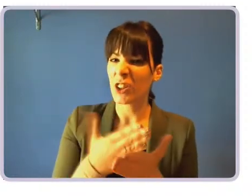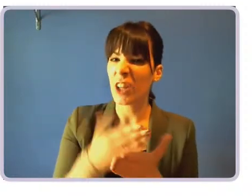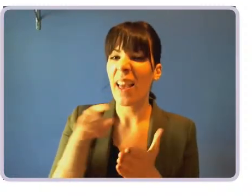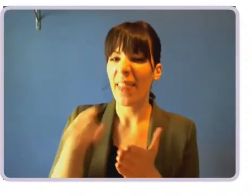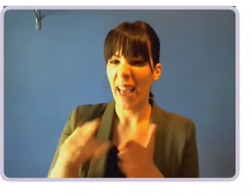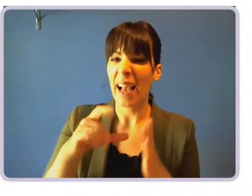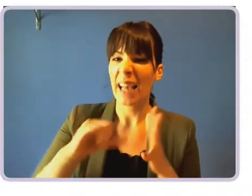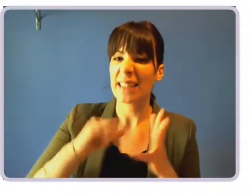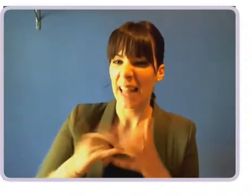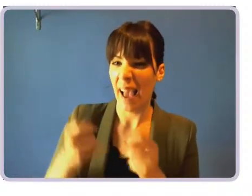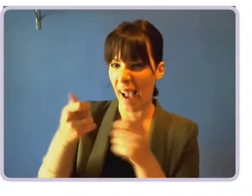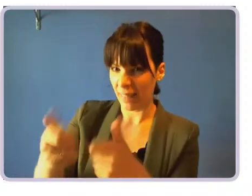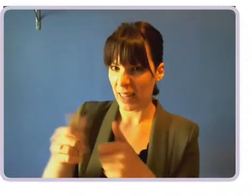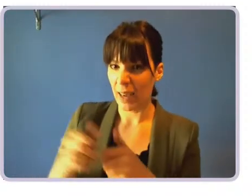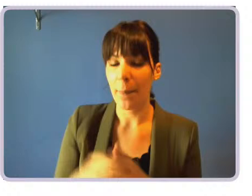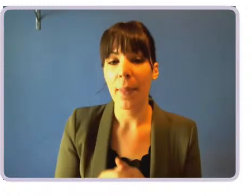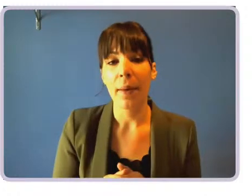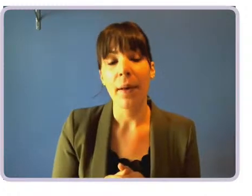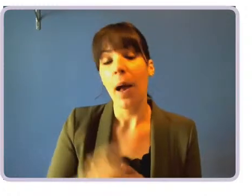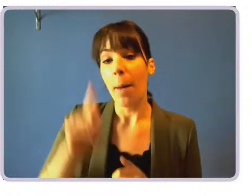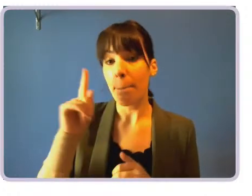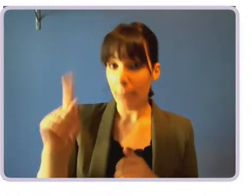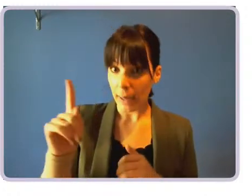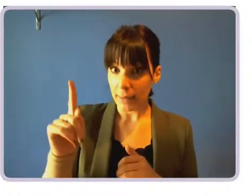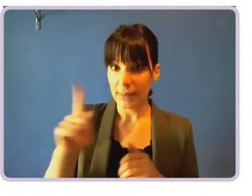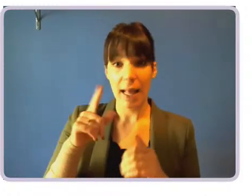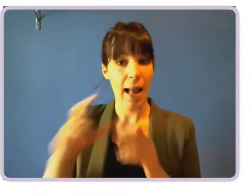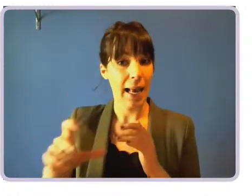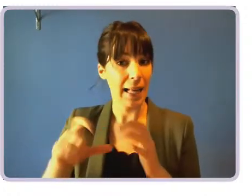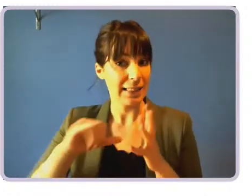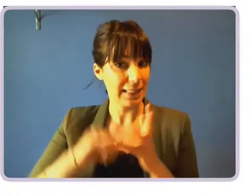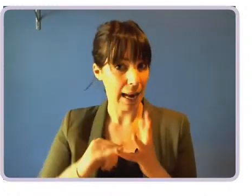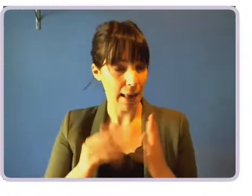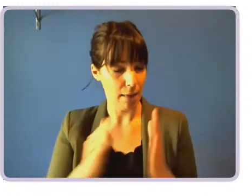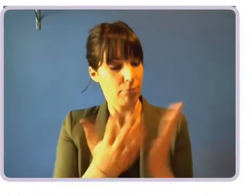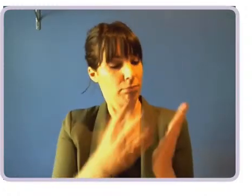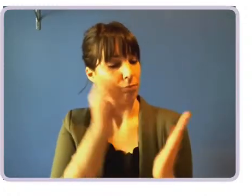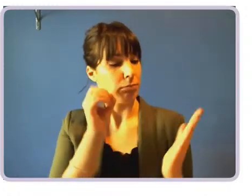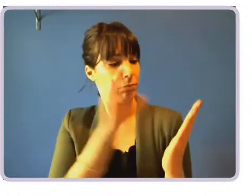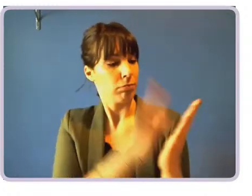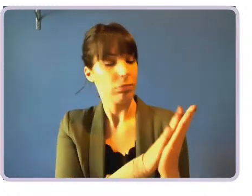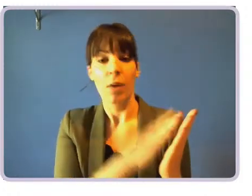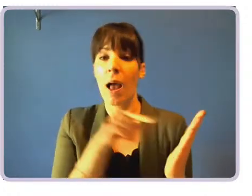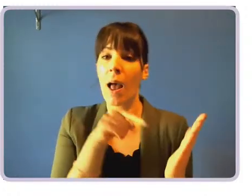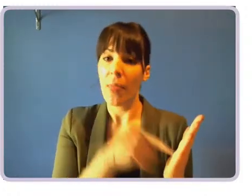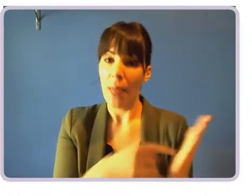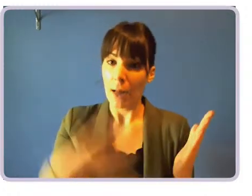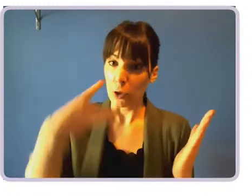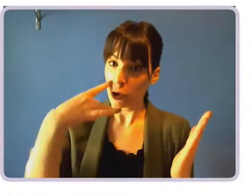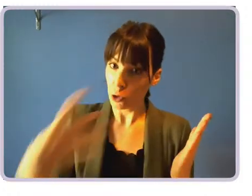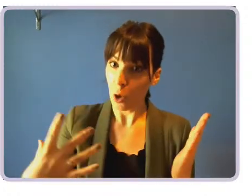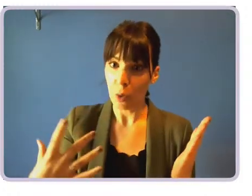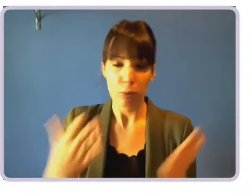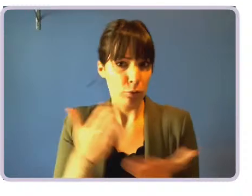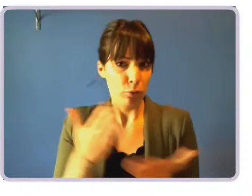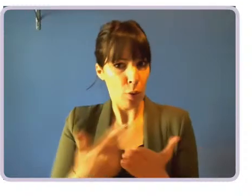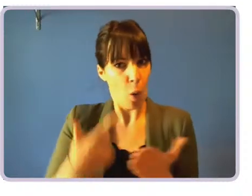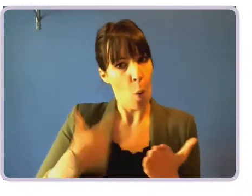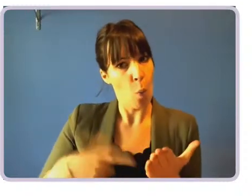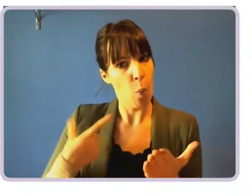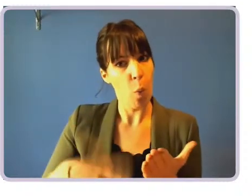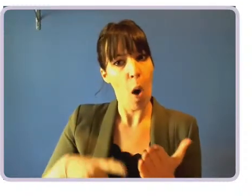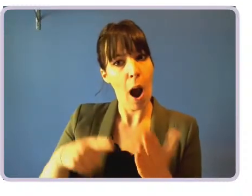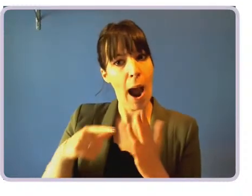But what the case study did is put a voice and a person behind my concerns. It highlighted the complexities behind Tony's